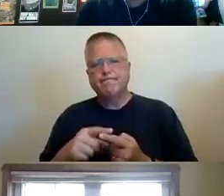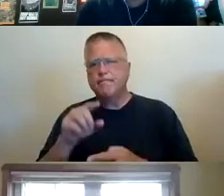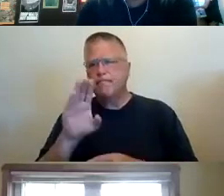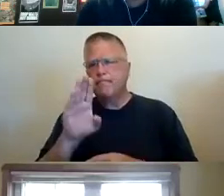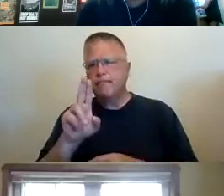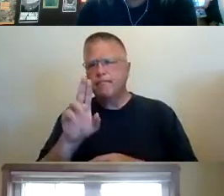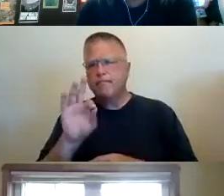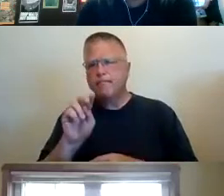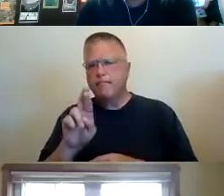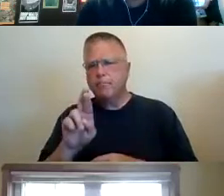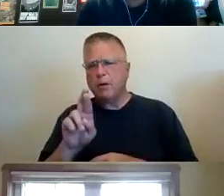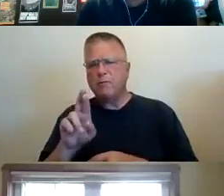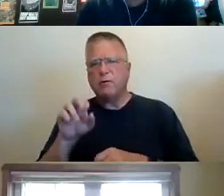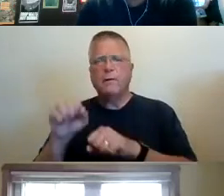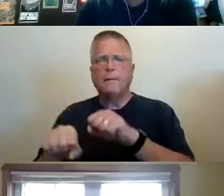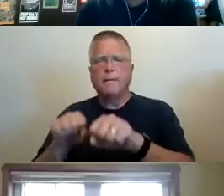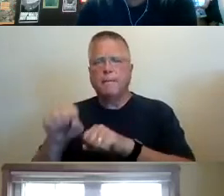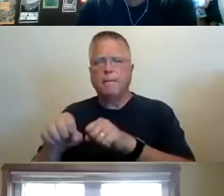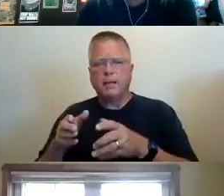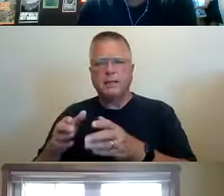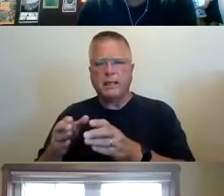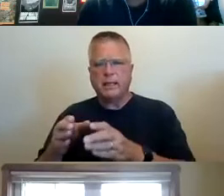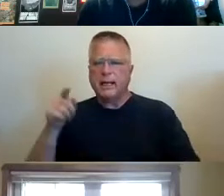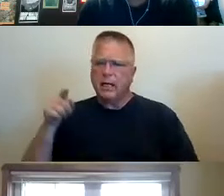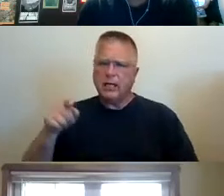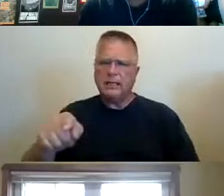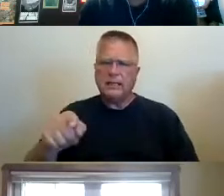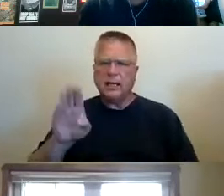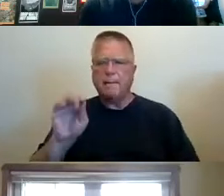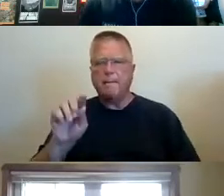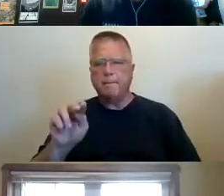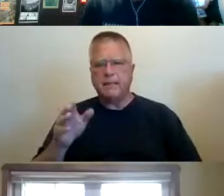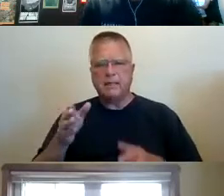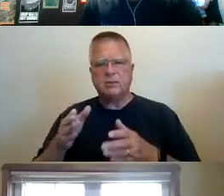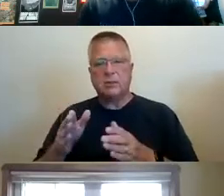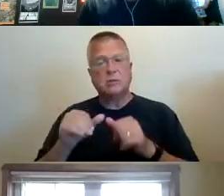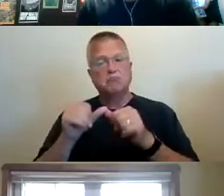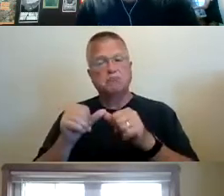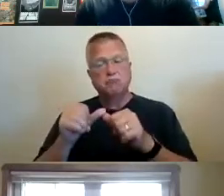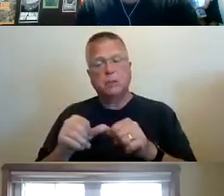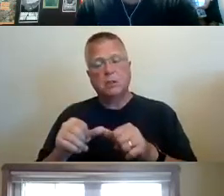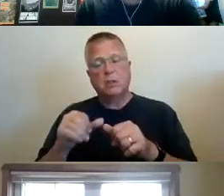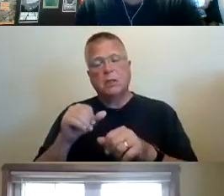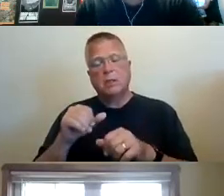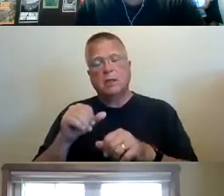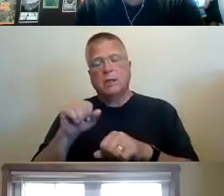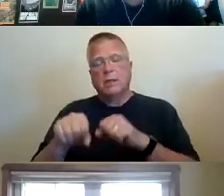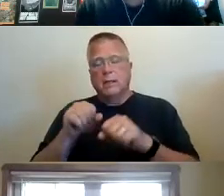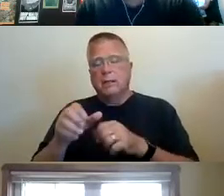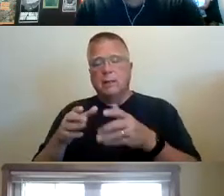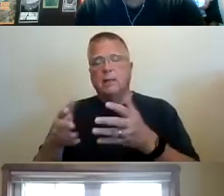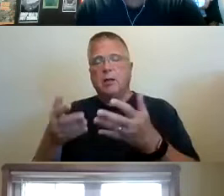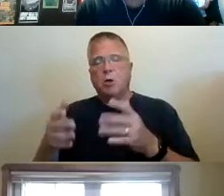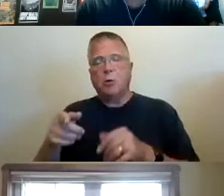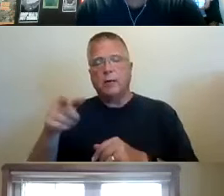striped and buffered bike lane down Beacon Street. So continuing the bike lane that is there on the segment